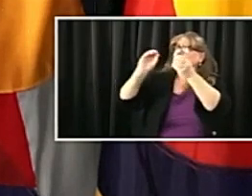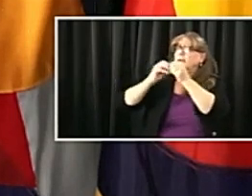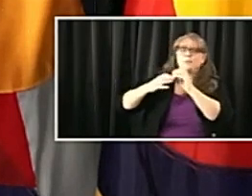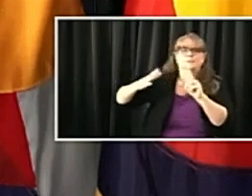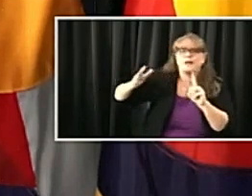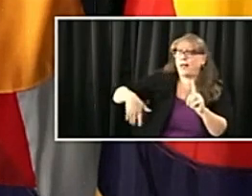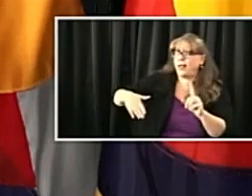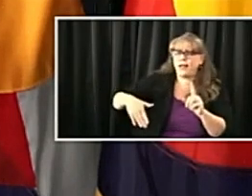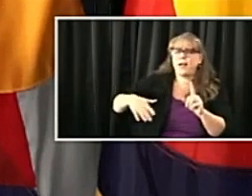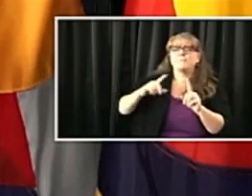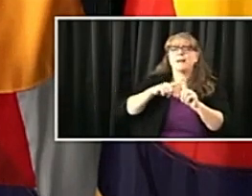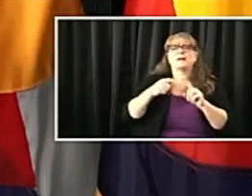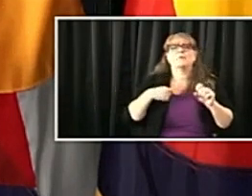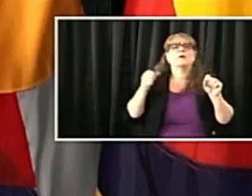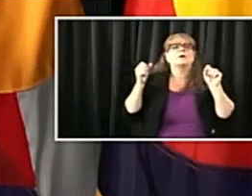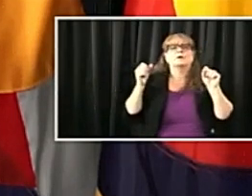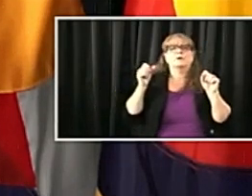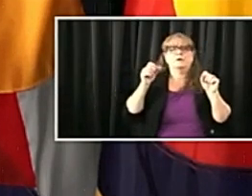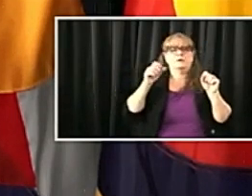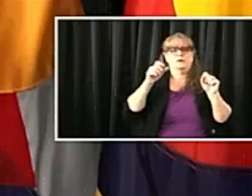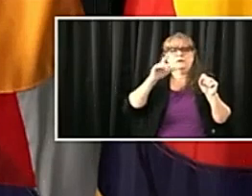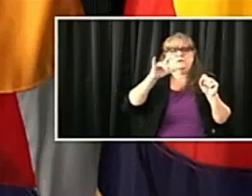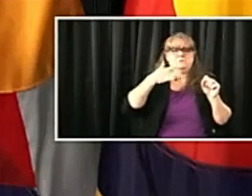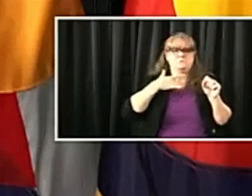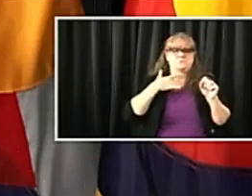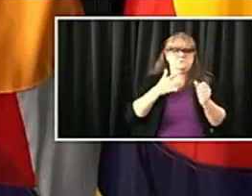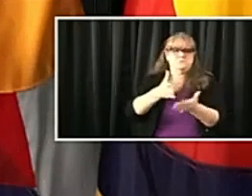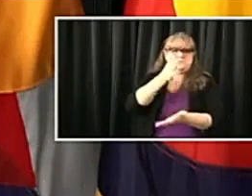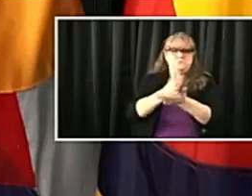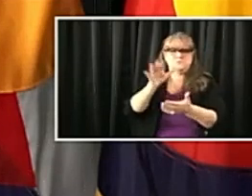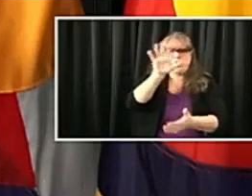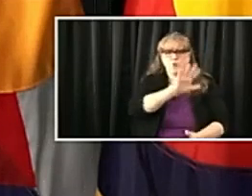summer, assuming that the quantity of the vaccine increases substantially.